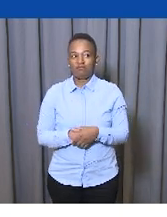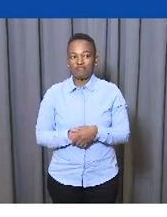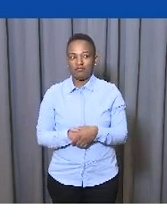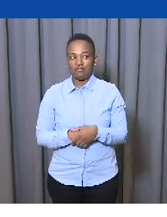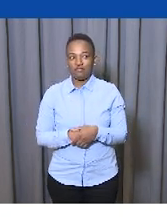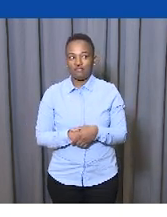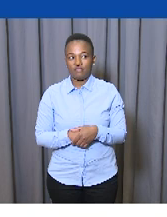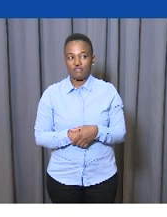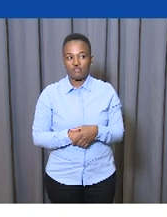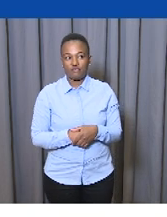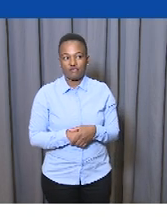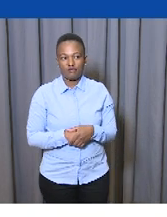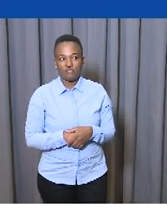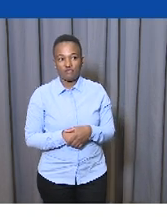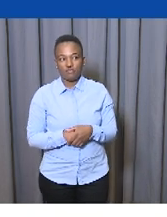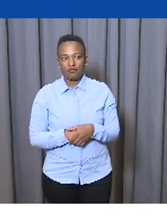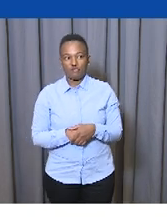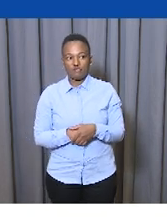So just tolerate me